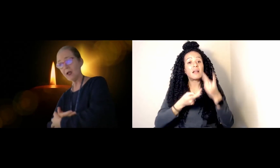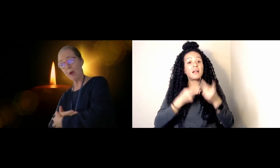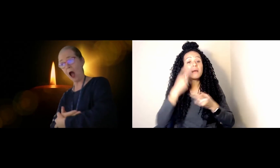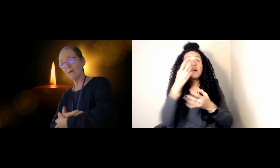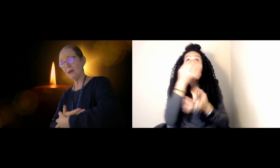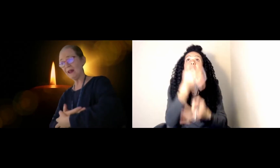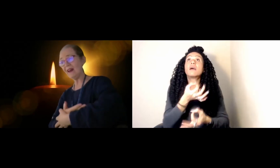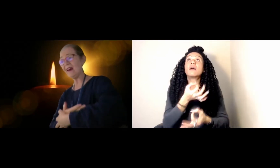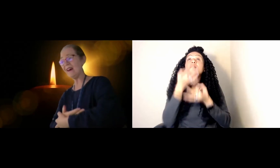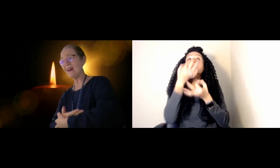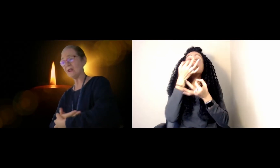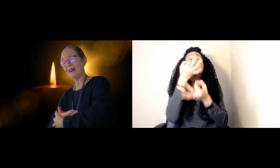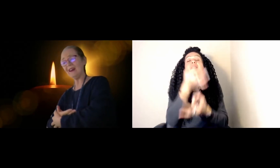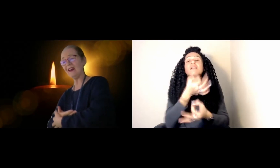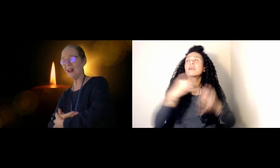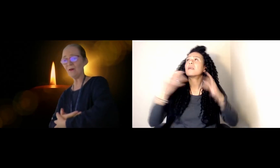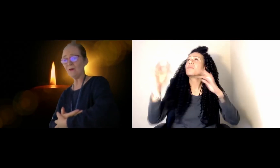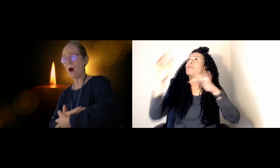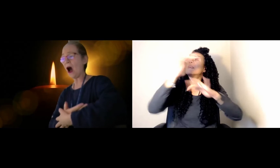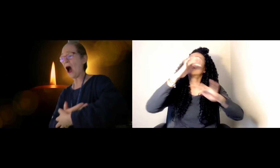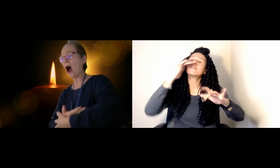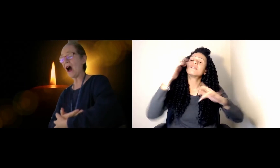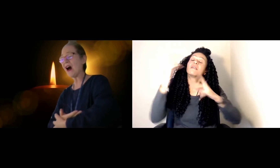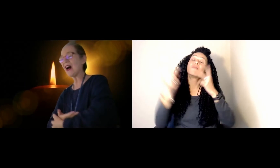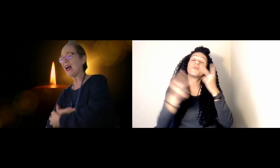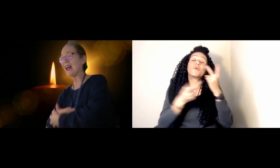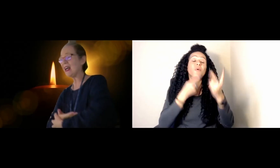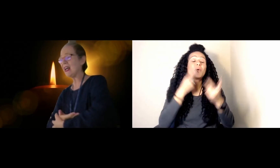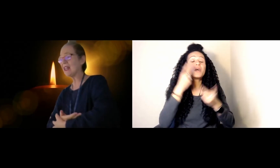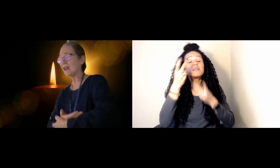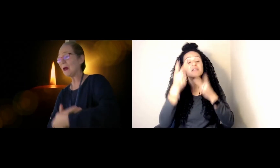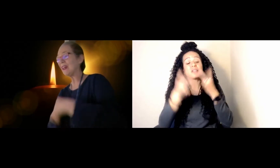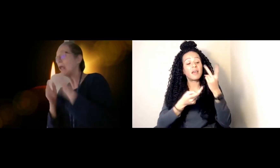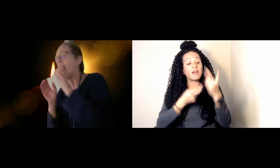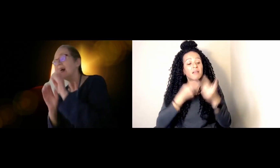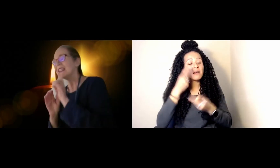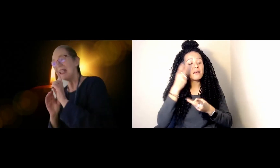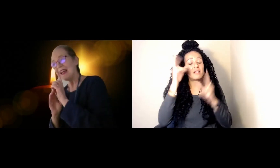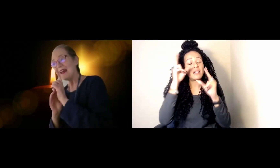Just